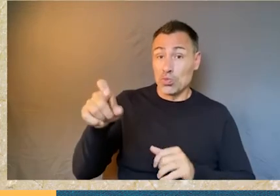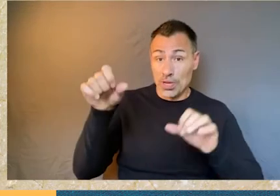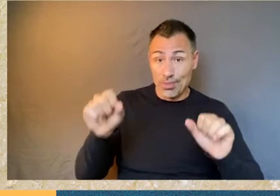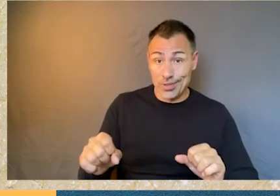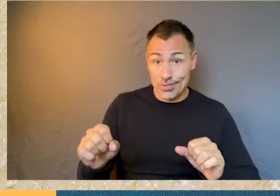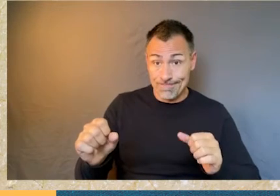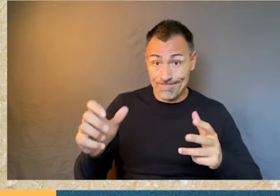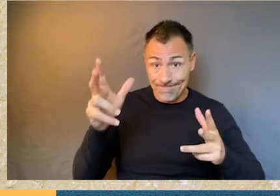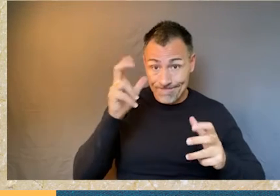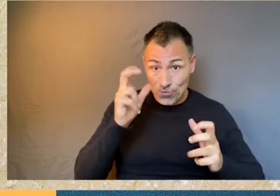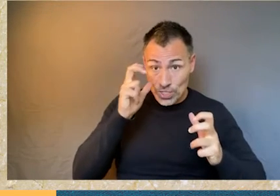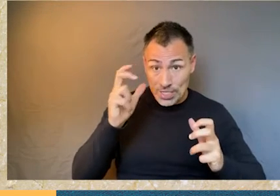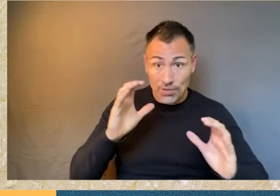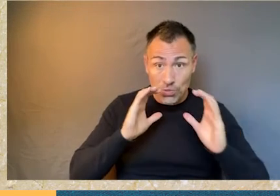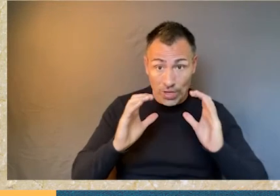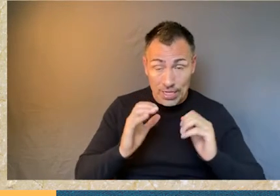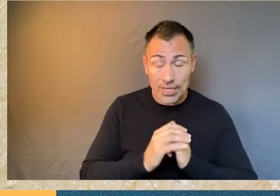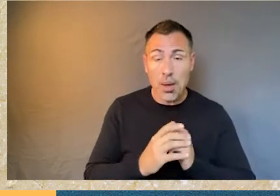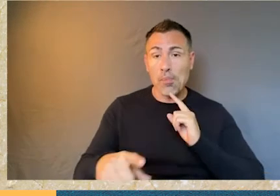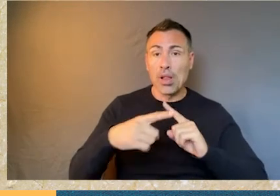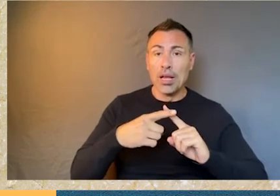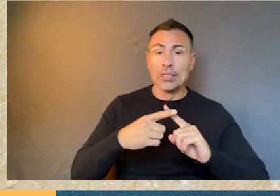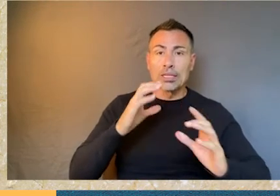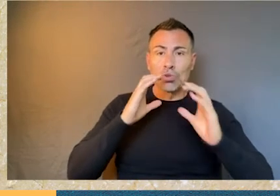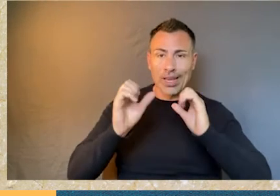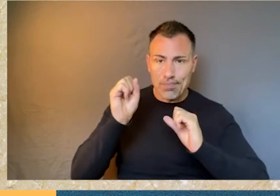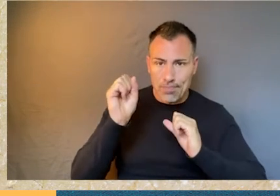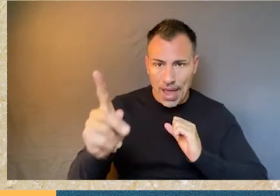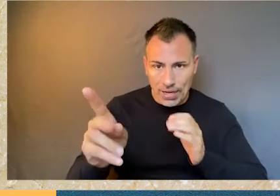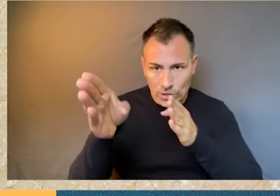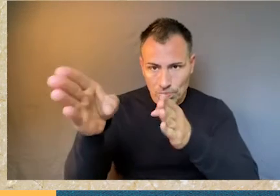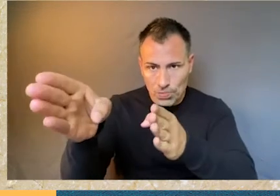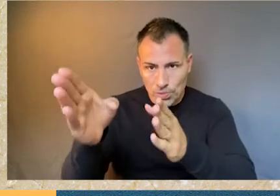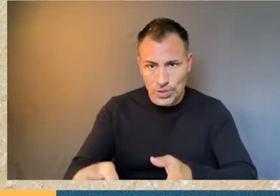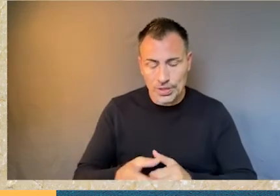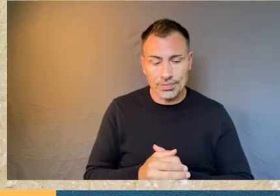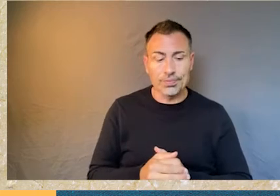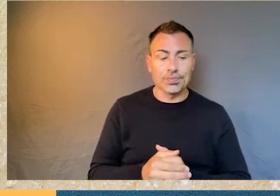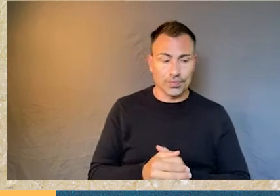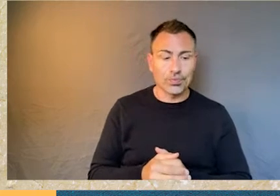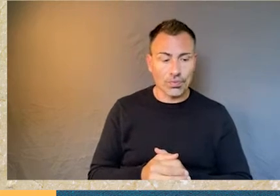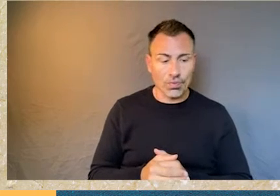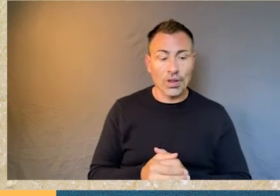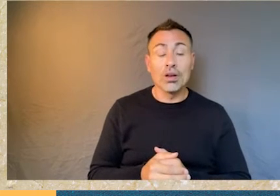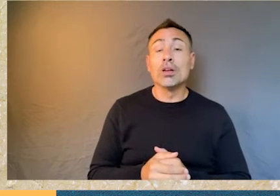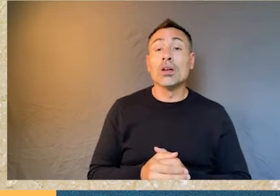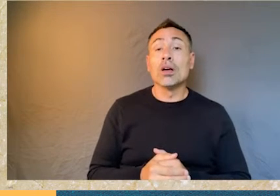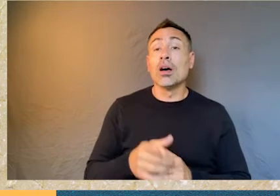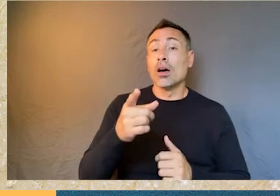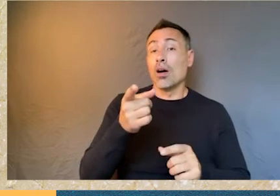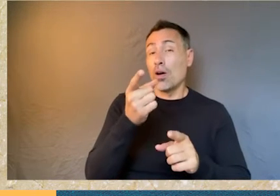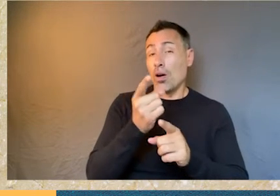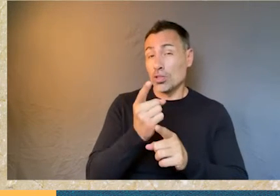communication and give communication back. The Americans with Disabilities Act regulations also include